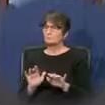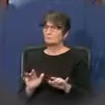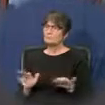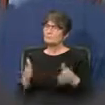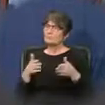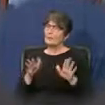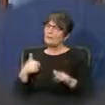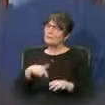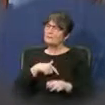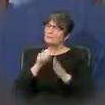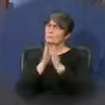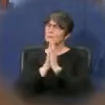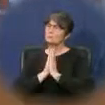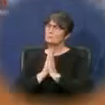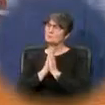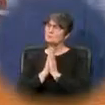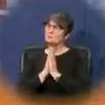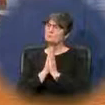Let us pray.